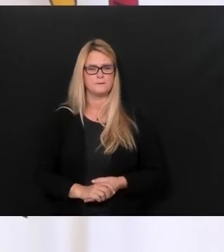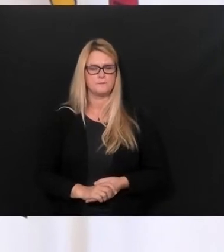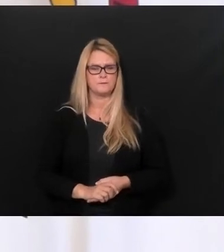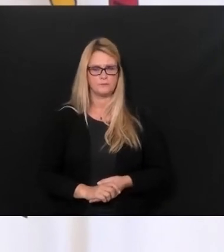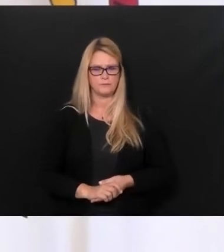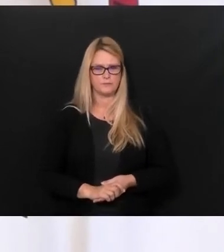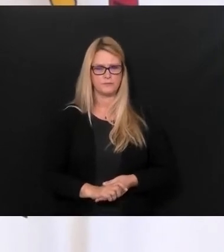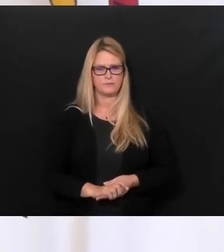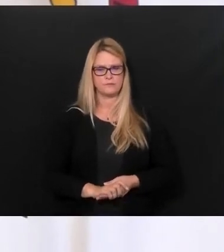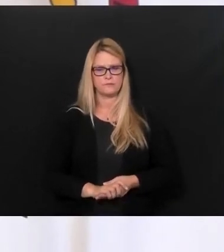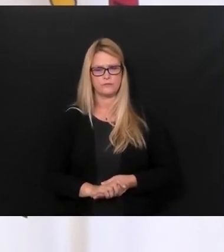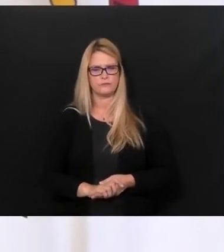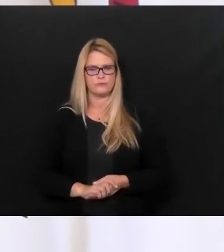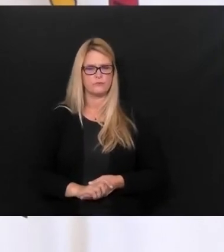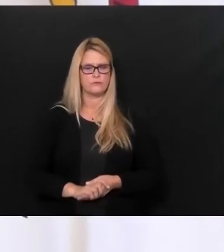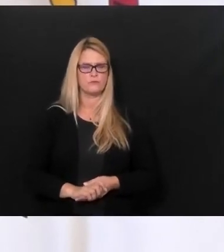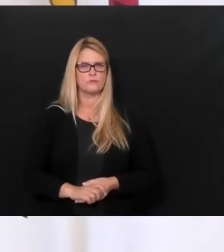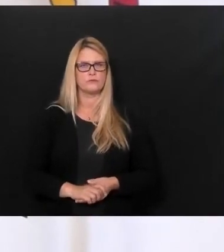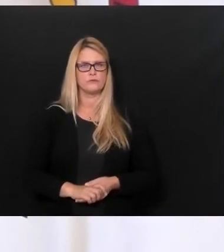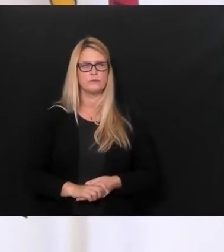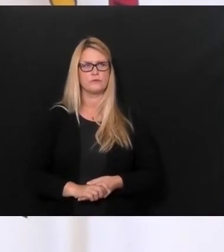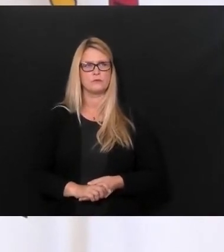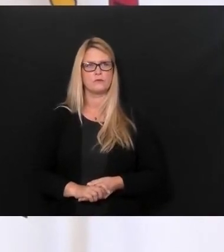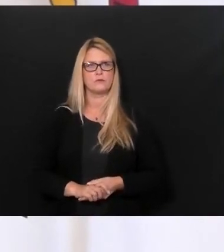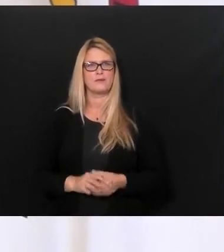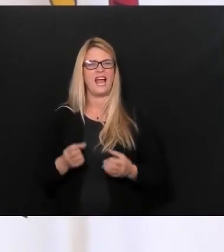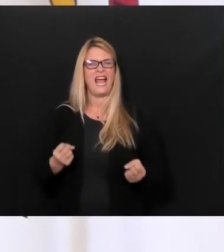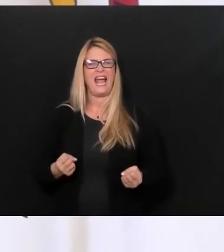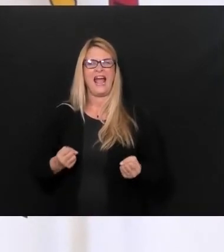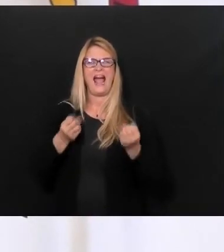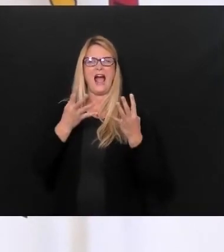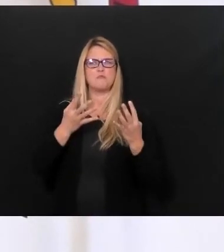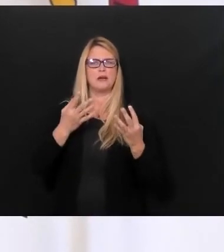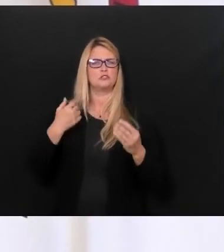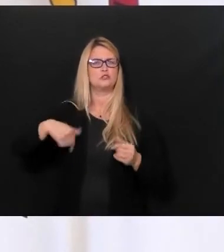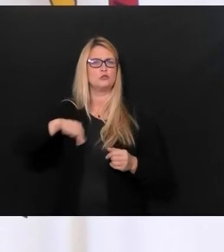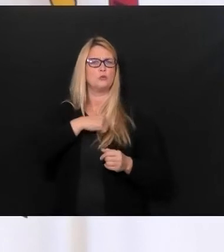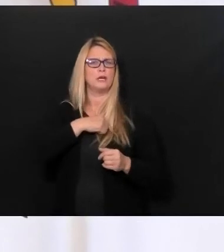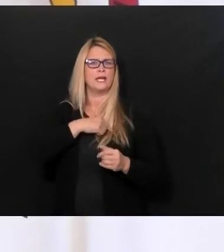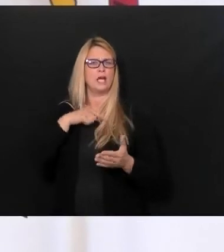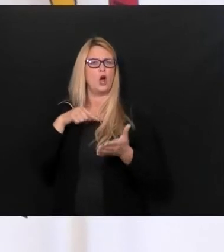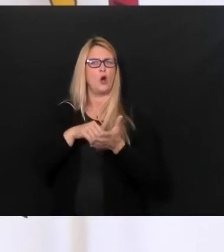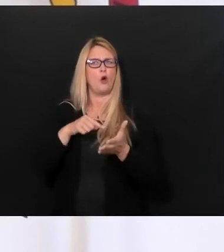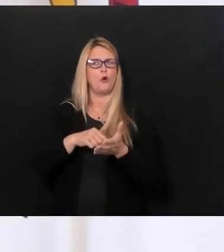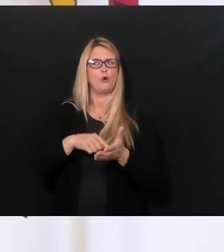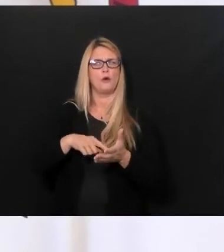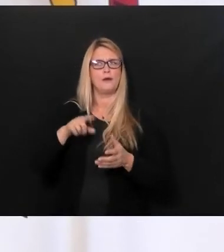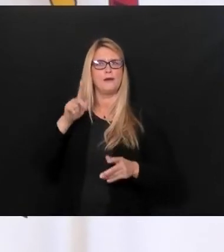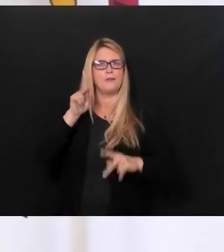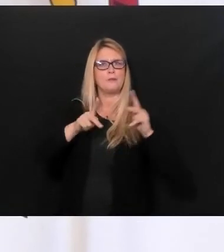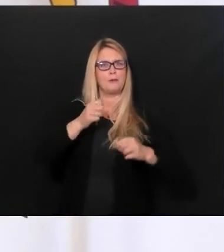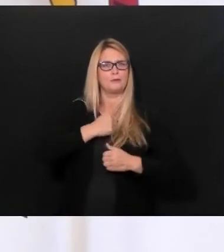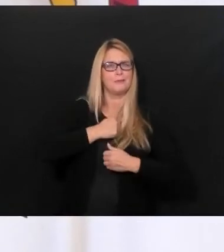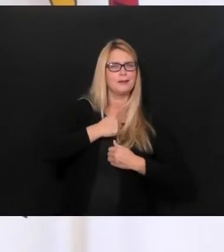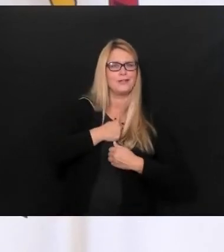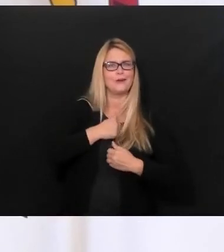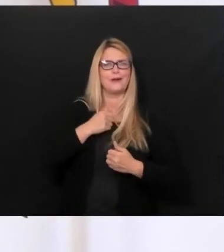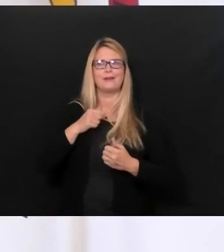back and just think just for a second, how much do we owe these people? How much do we owe Cassie? How much do we